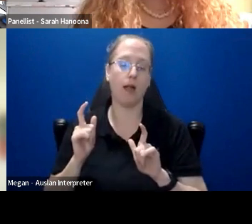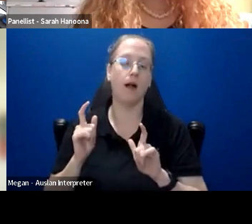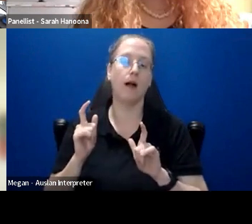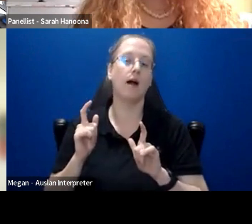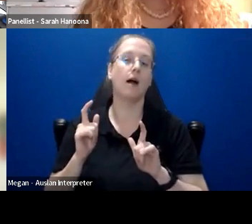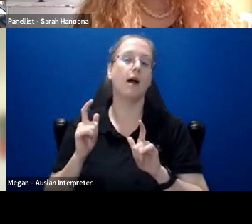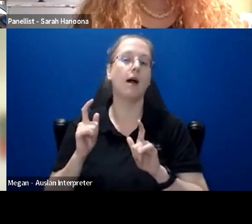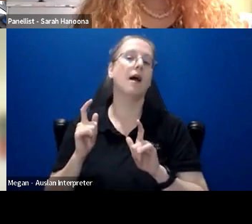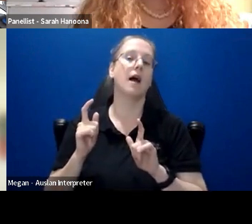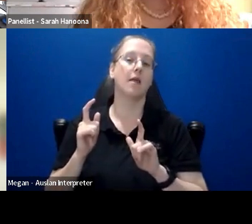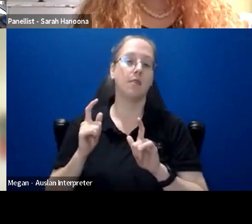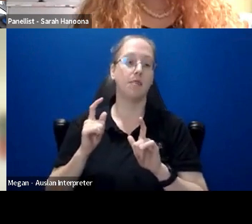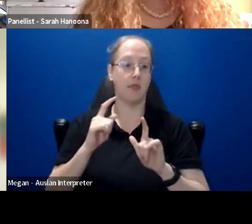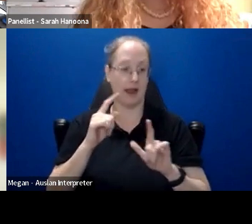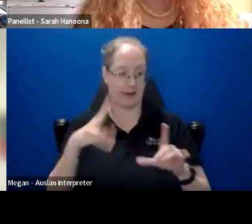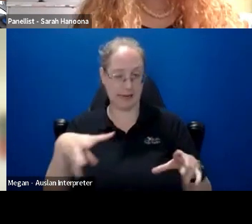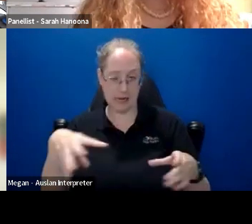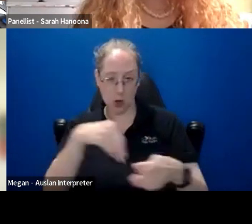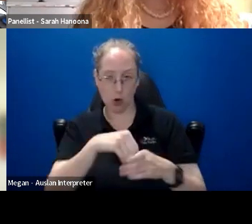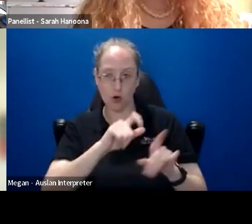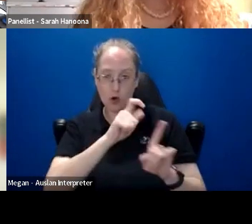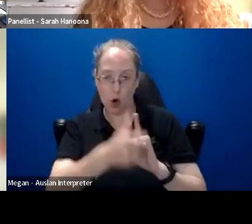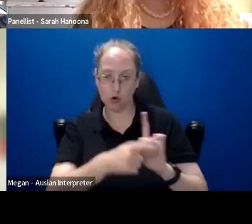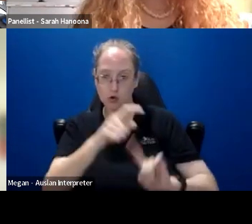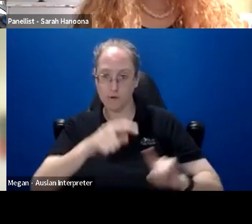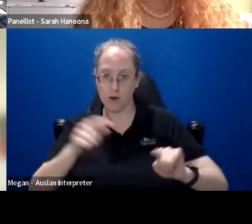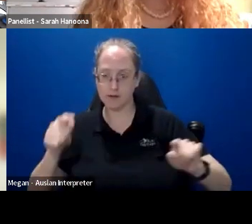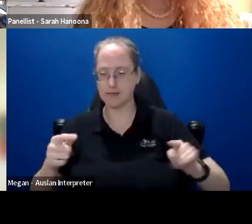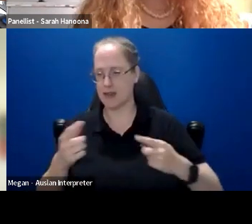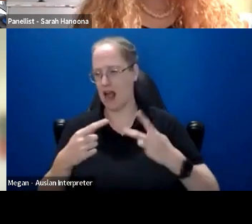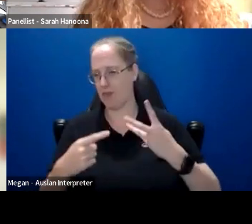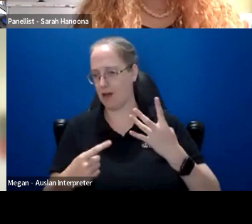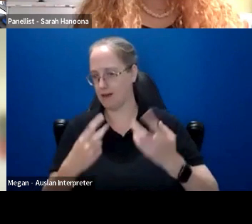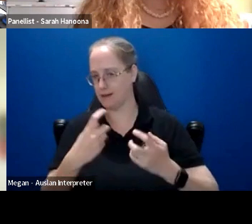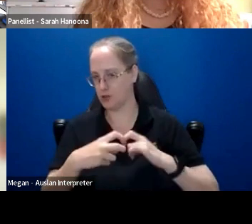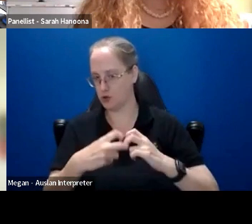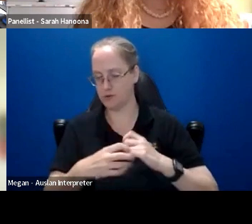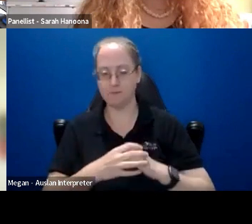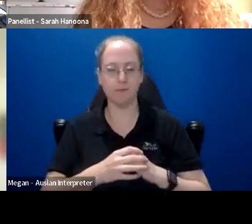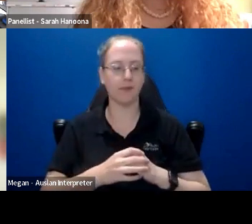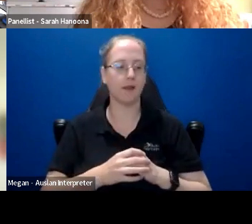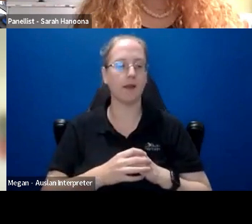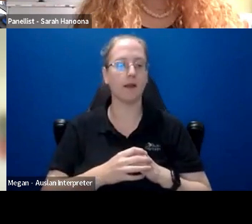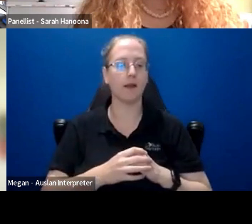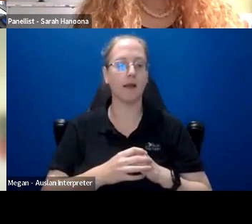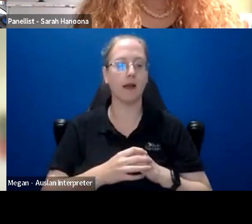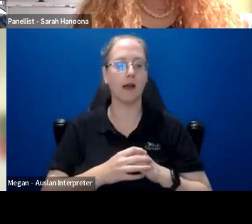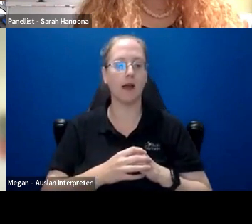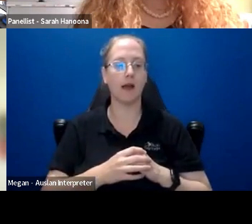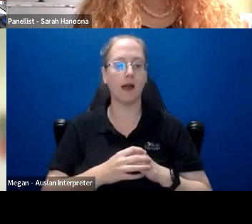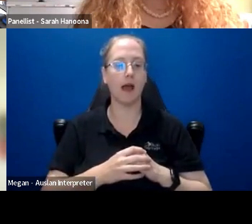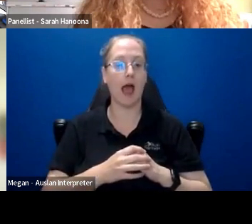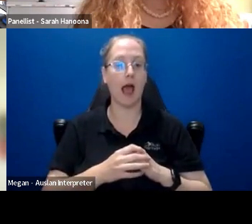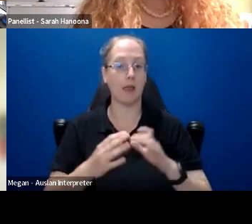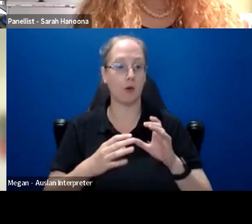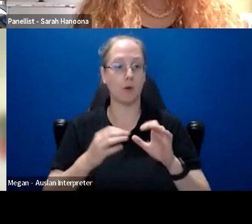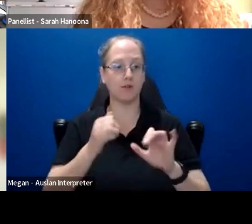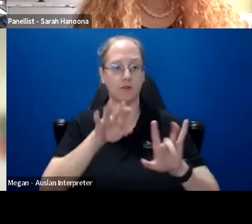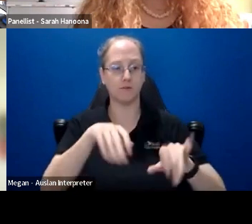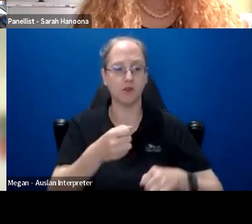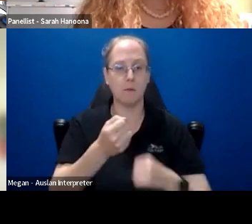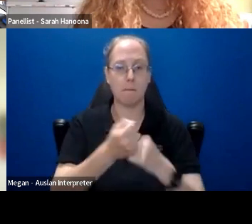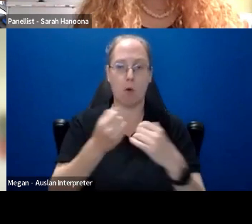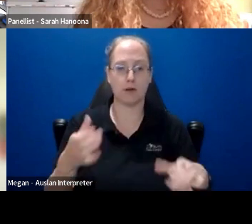take account of cultural diversity and other diverse issues, and then augment those other mainstream systems in a